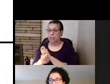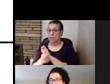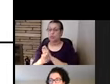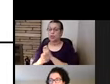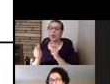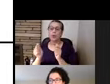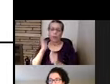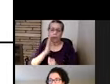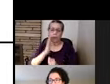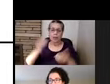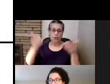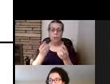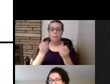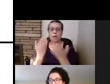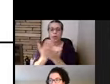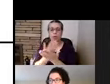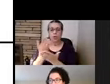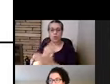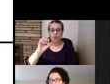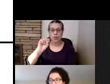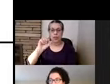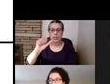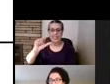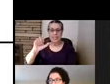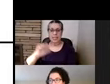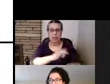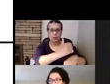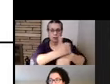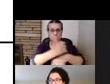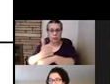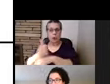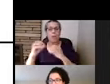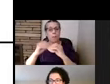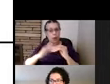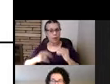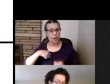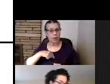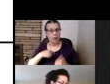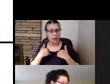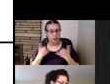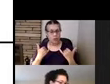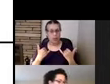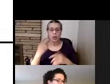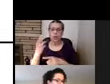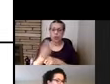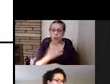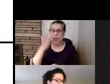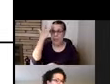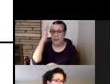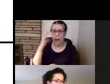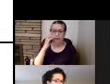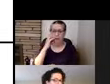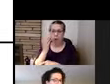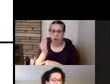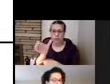be introducing many new sales channels above what we have today. Riders will be able to use their smartphones,